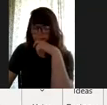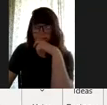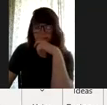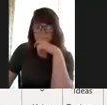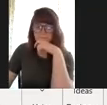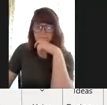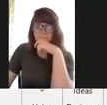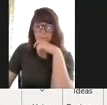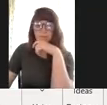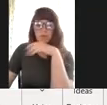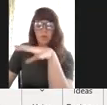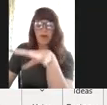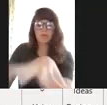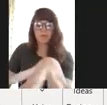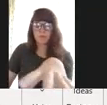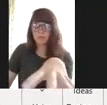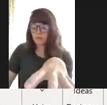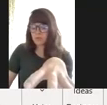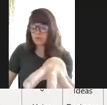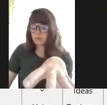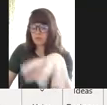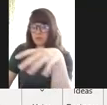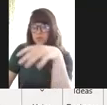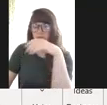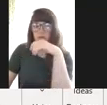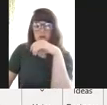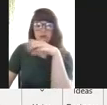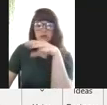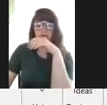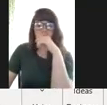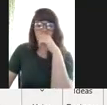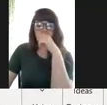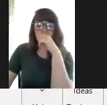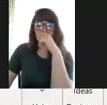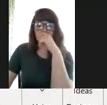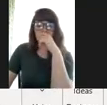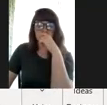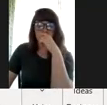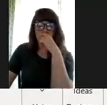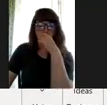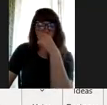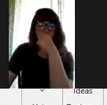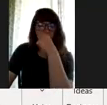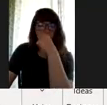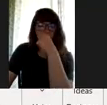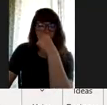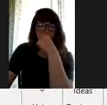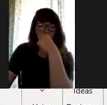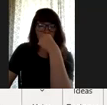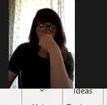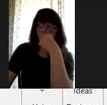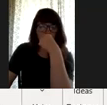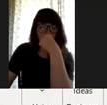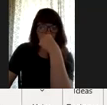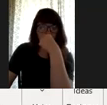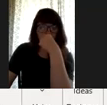big, gigantic slide. That's it. I right. can even make this go away. No, it's okay. You don't have to do that. You can leave it there. How's